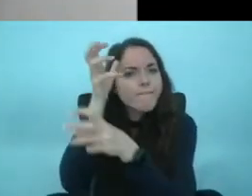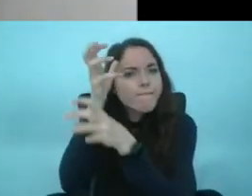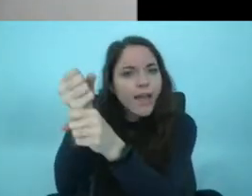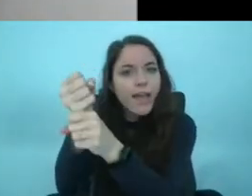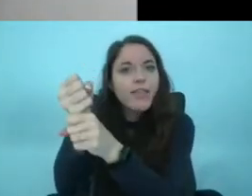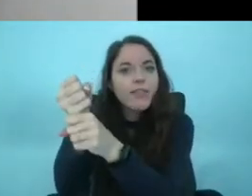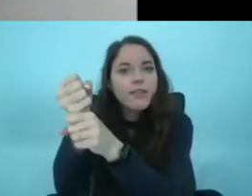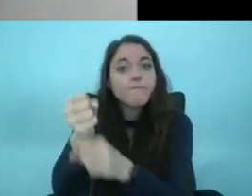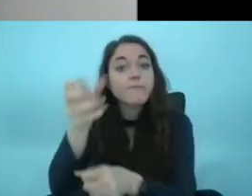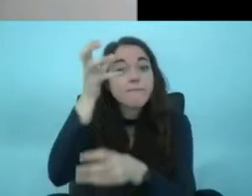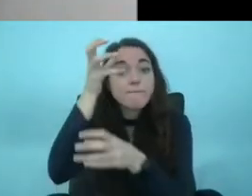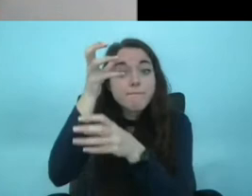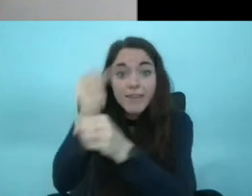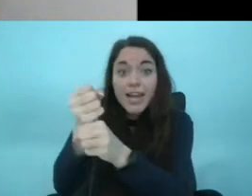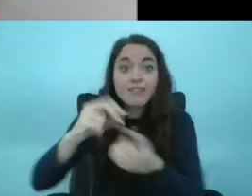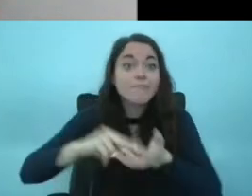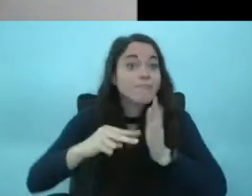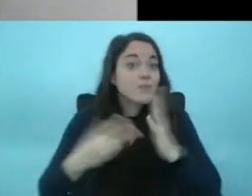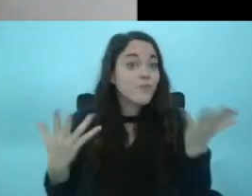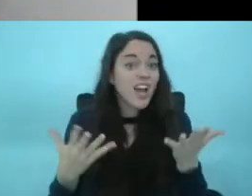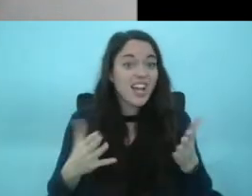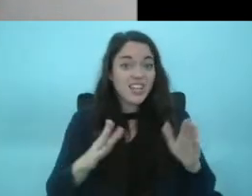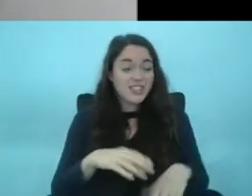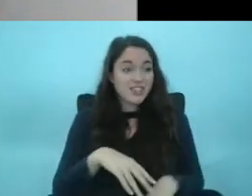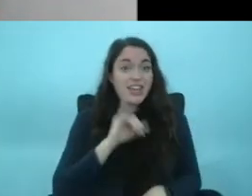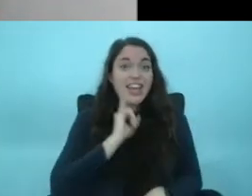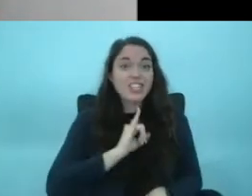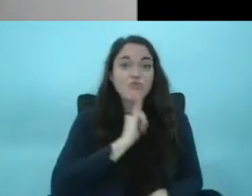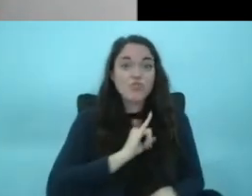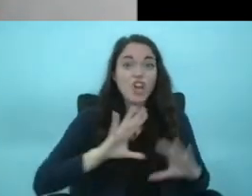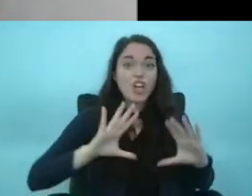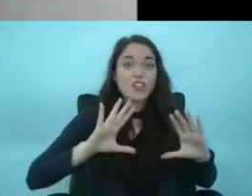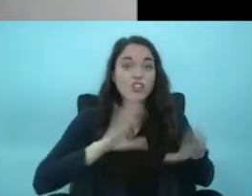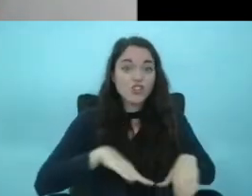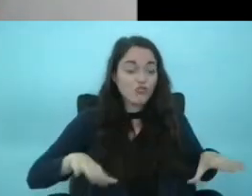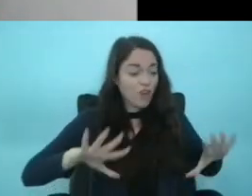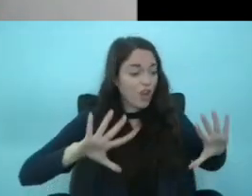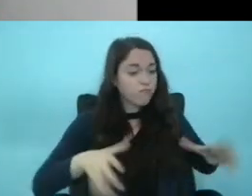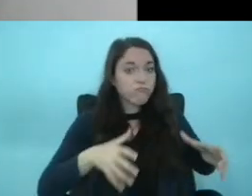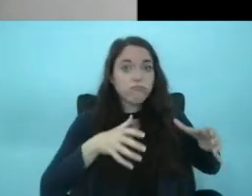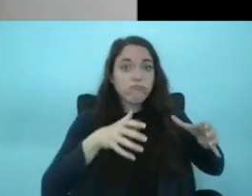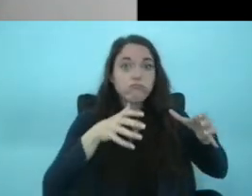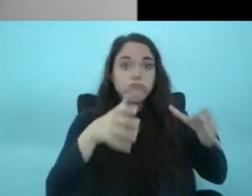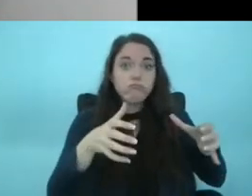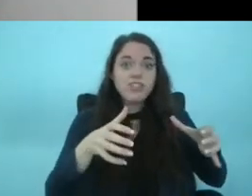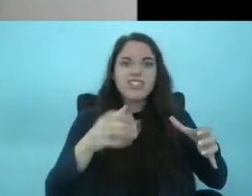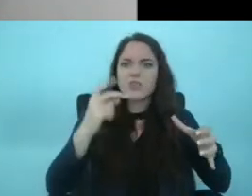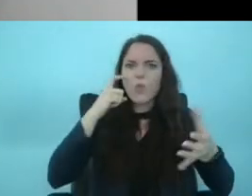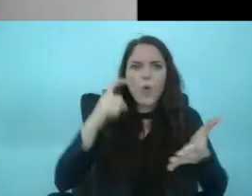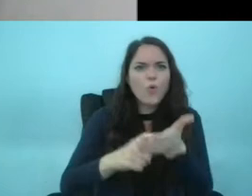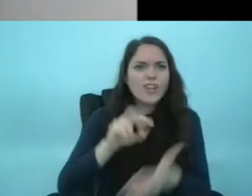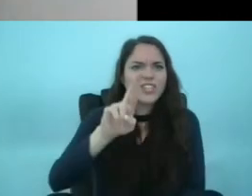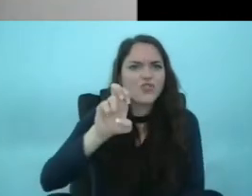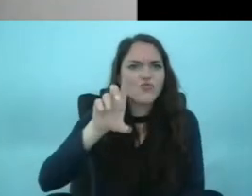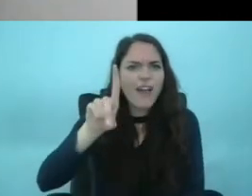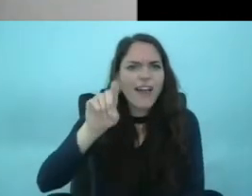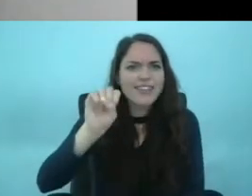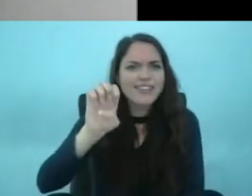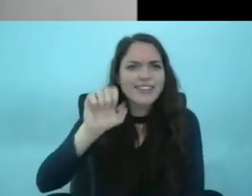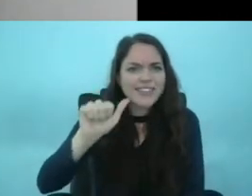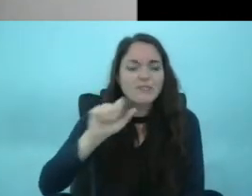faith, the children of Israel crossed the Red Sea as if they were on dry land. But